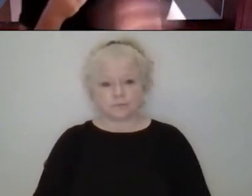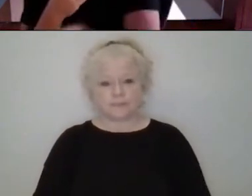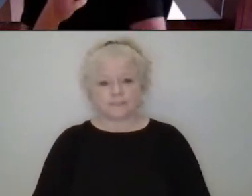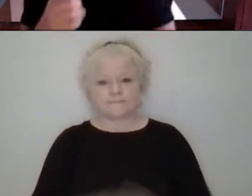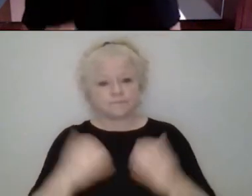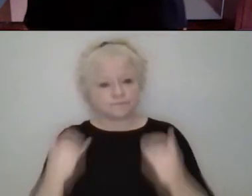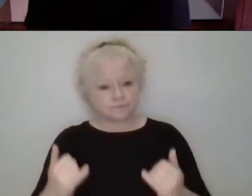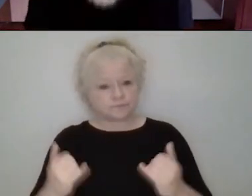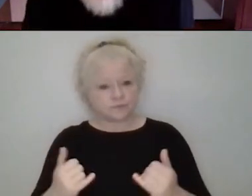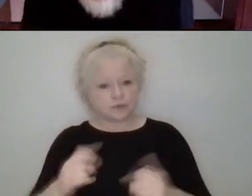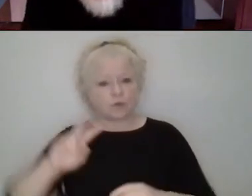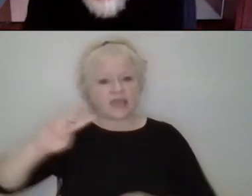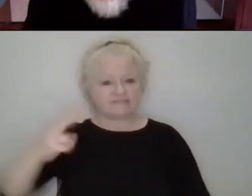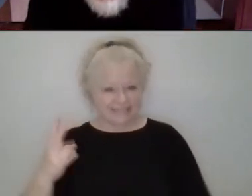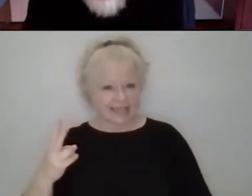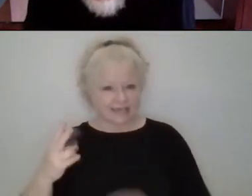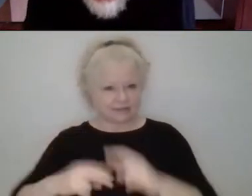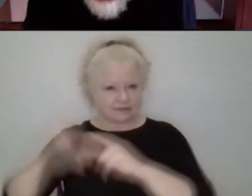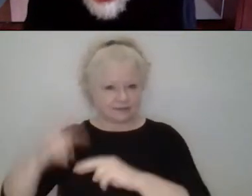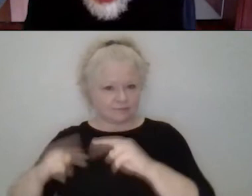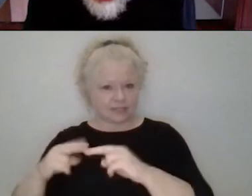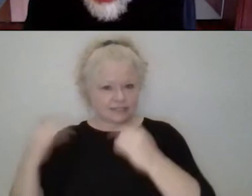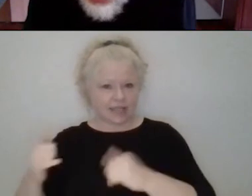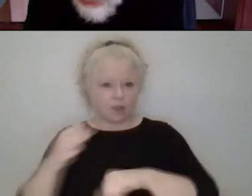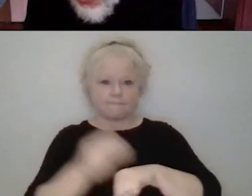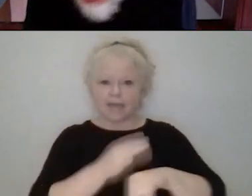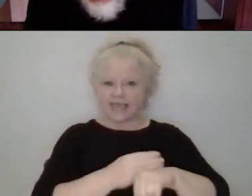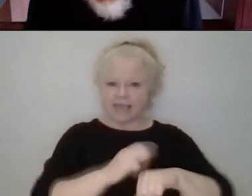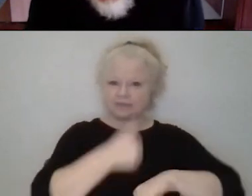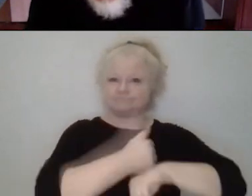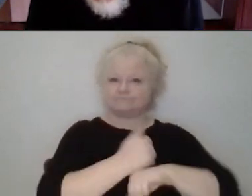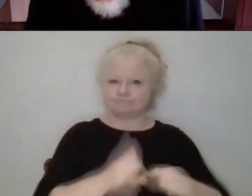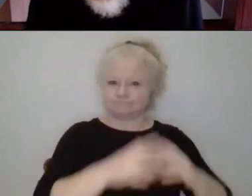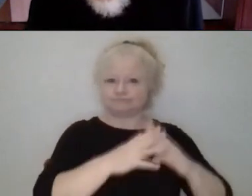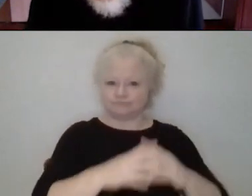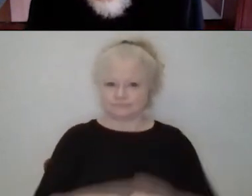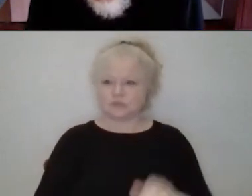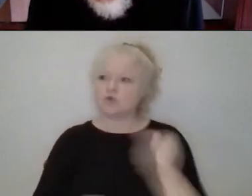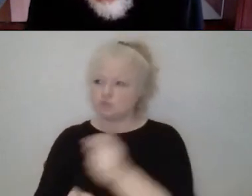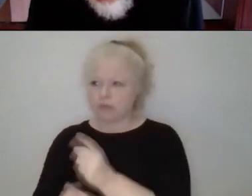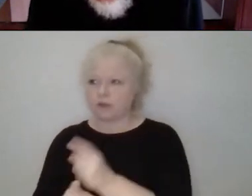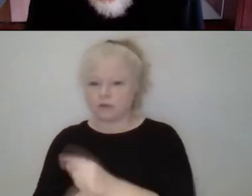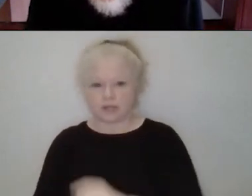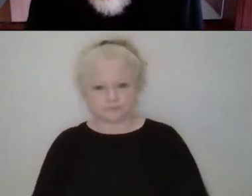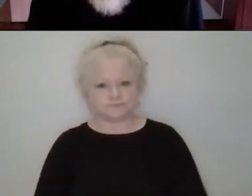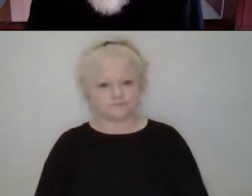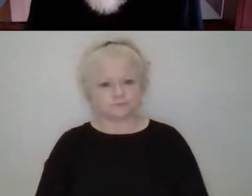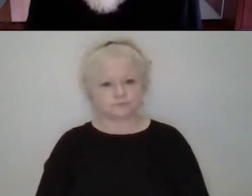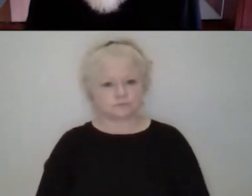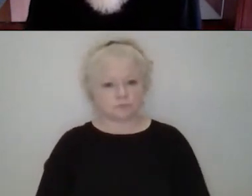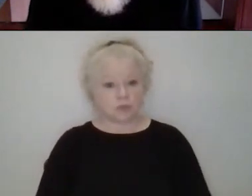and now we have made the second one in Miami that you know about, no? Yes. Yeah, you know, here's some. So